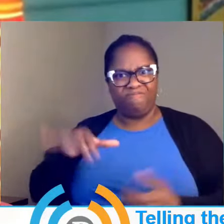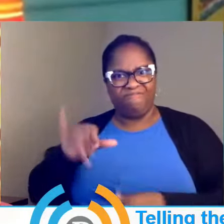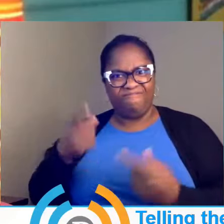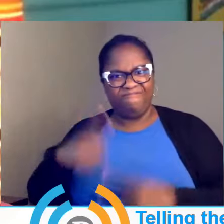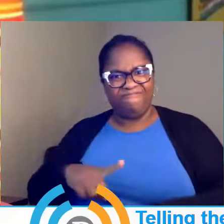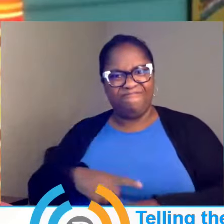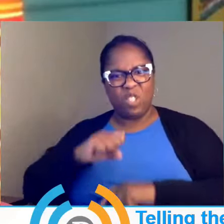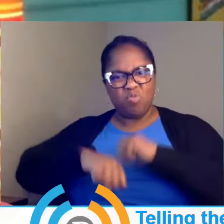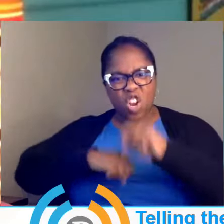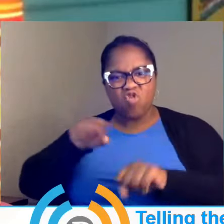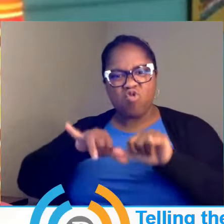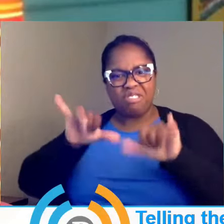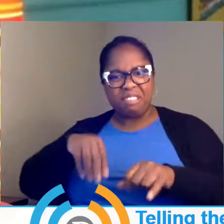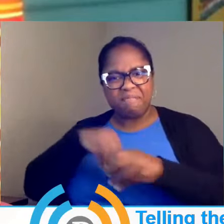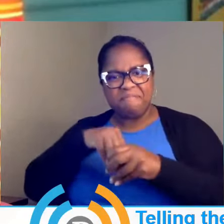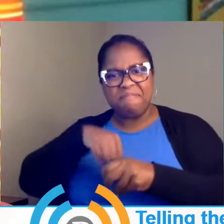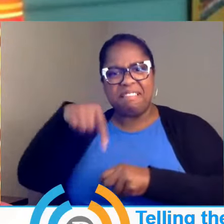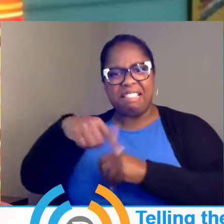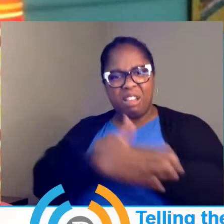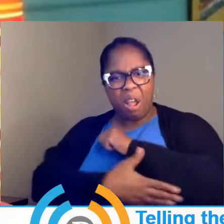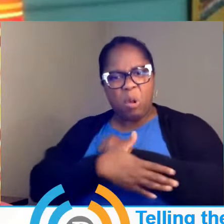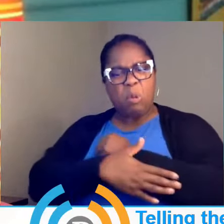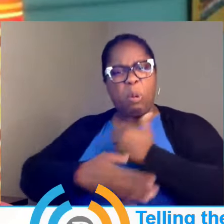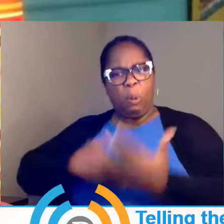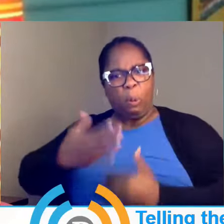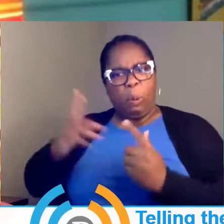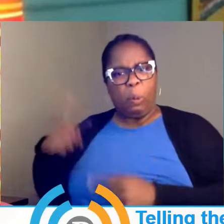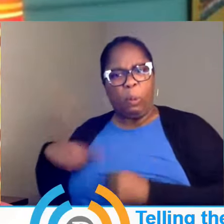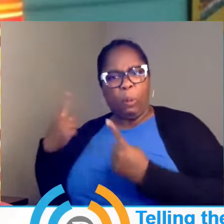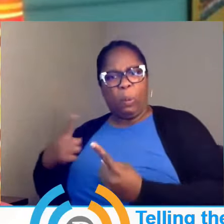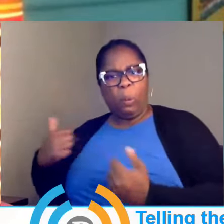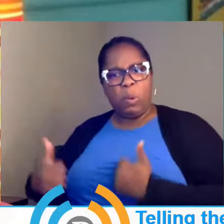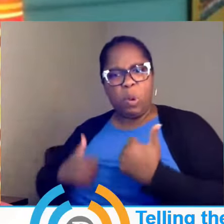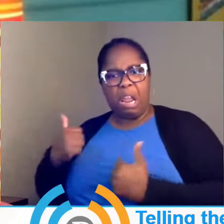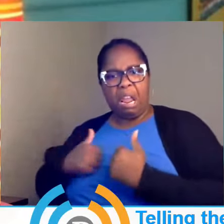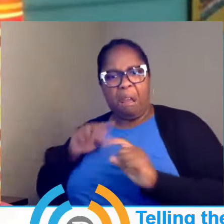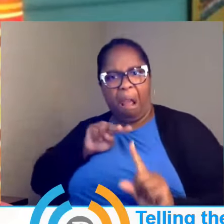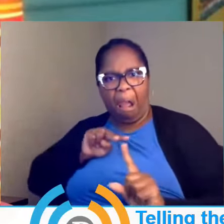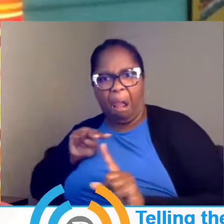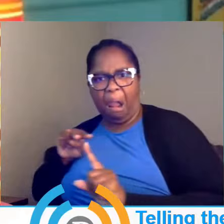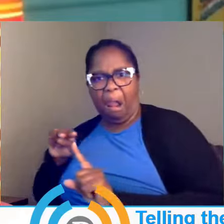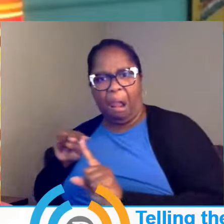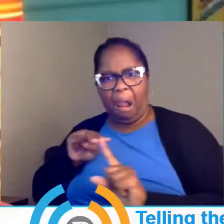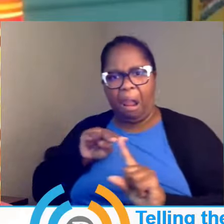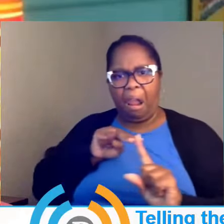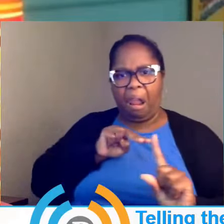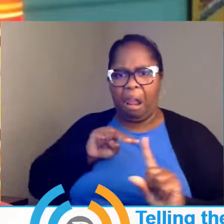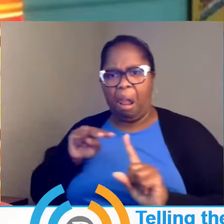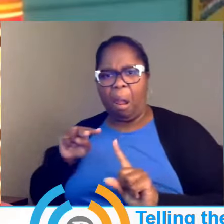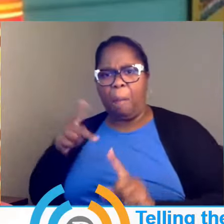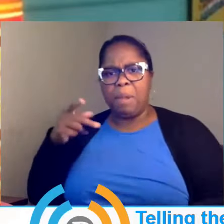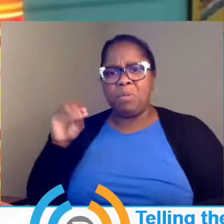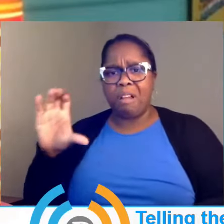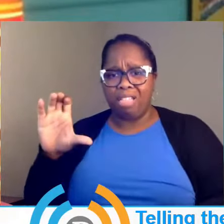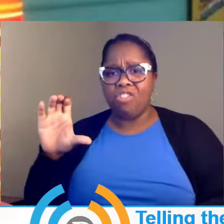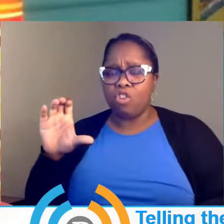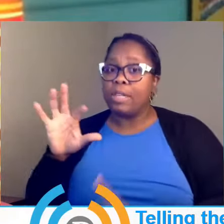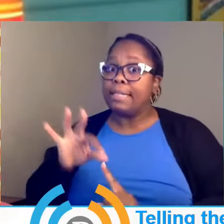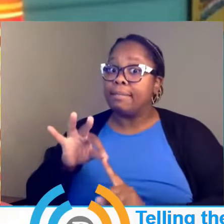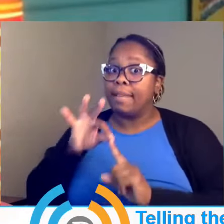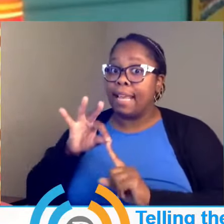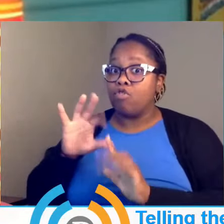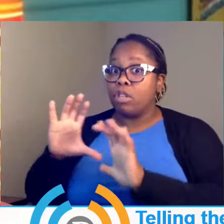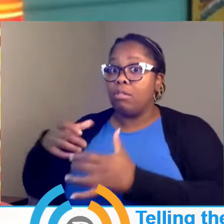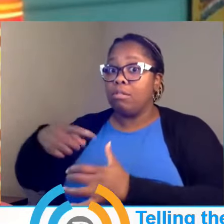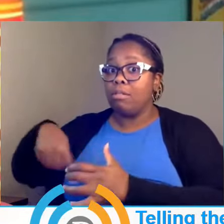country that have always aggressively wanted to monitor people of color, particularly populations that are becoming